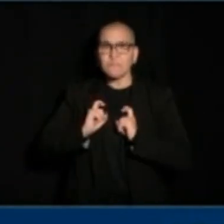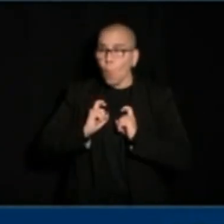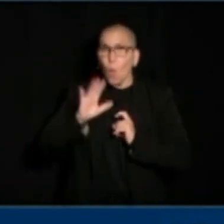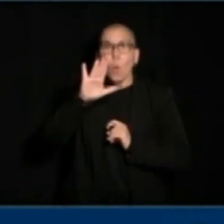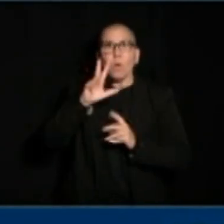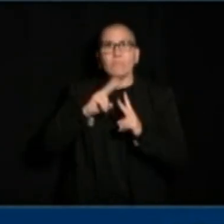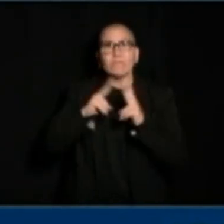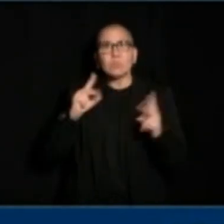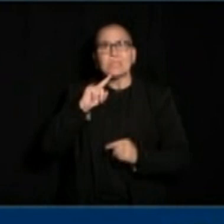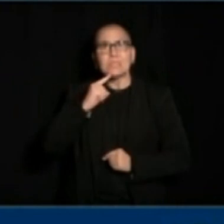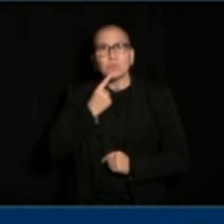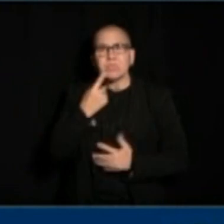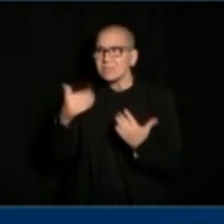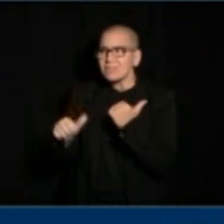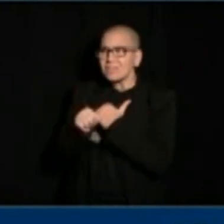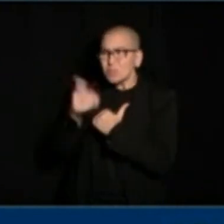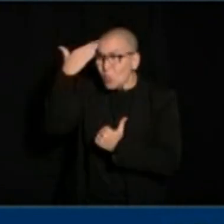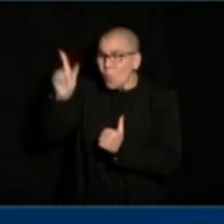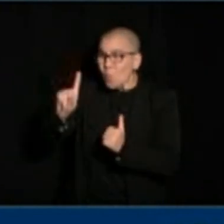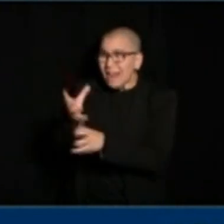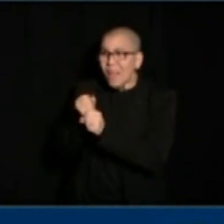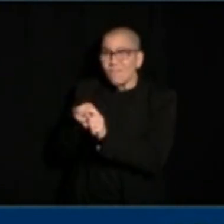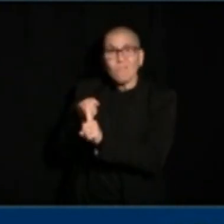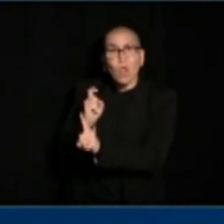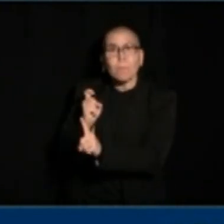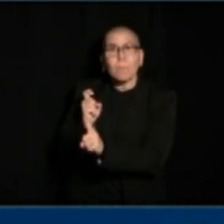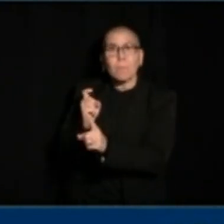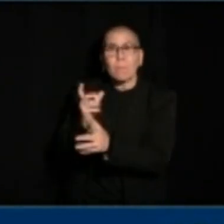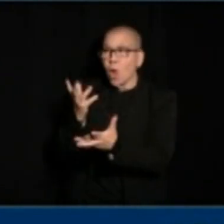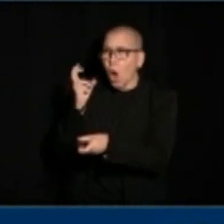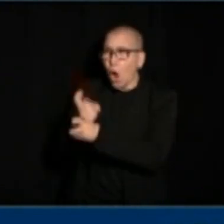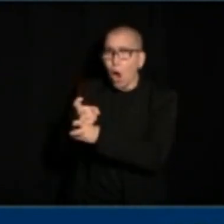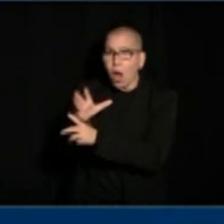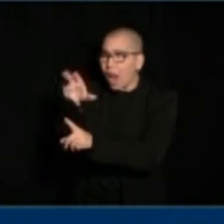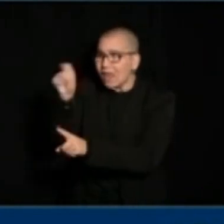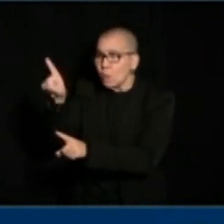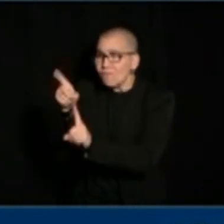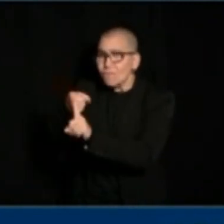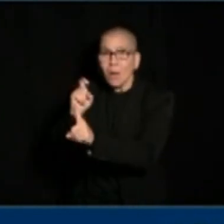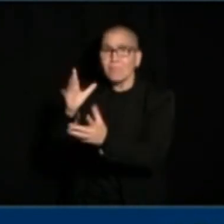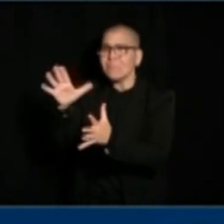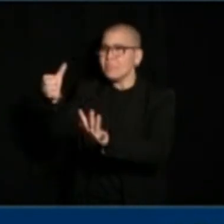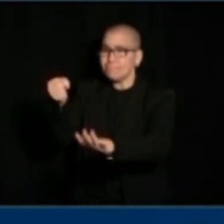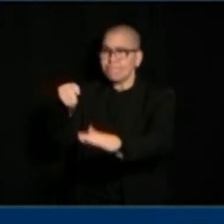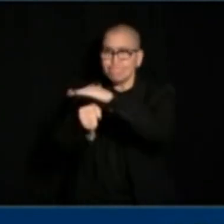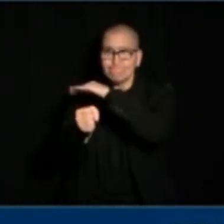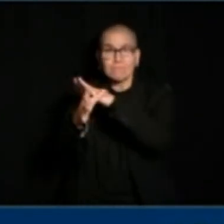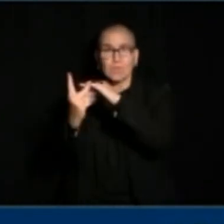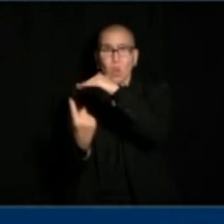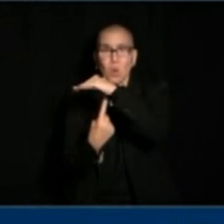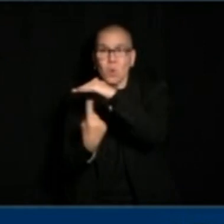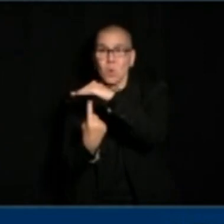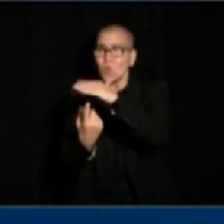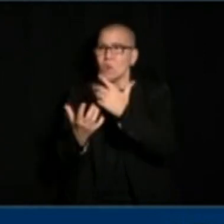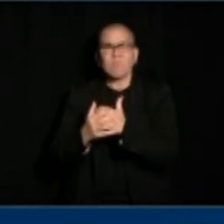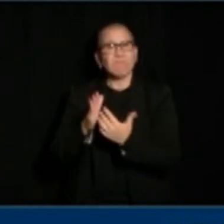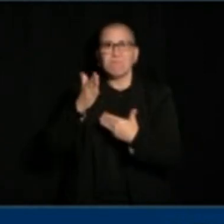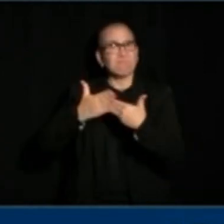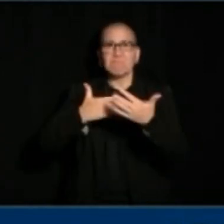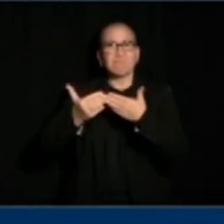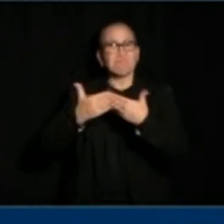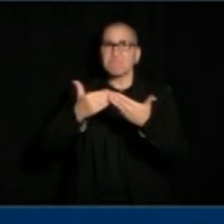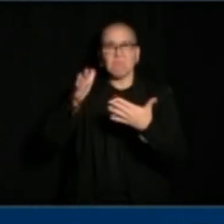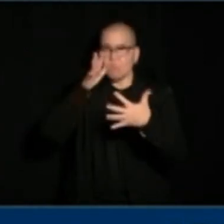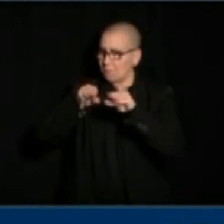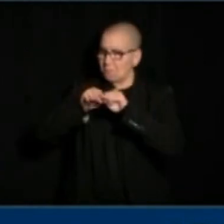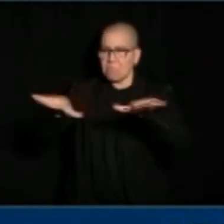because if we can't test and if we can't isolate, the spread exponentially grows. And